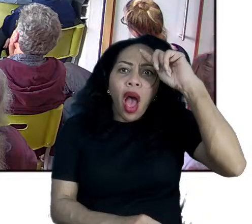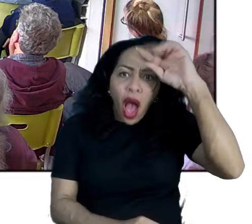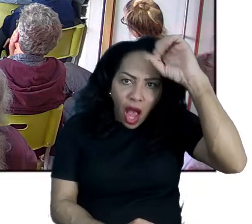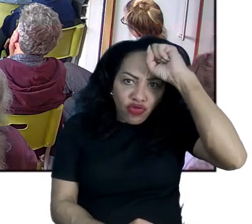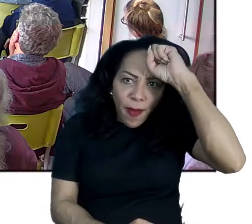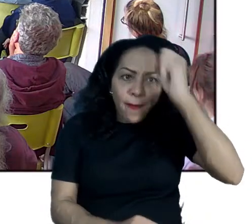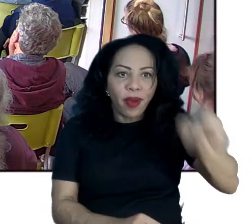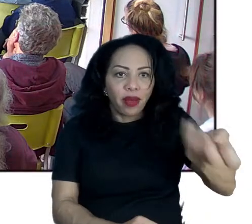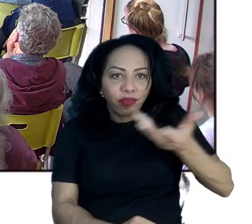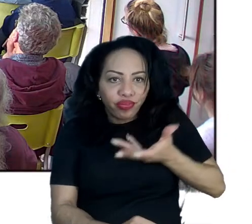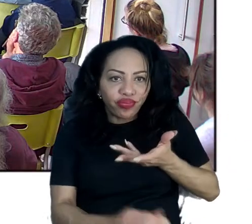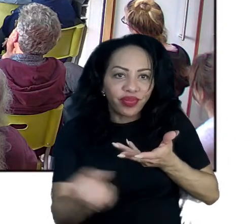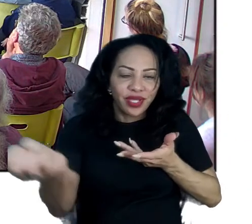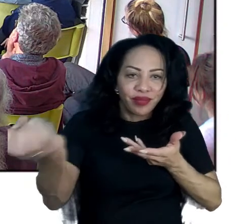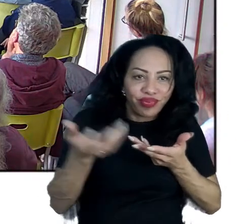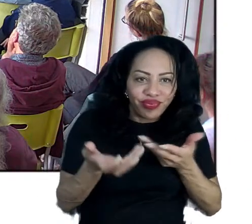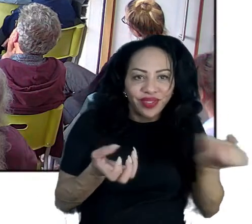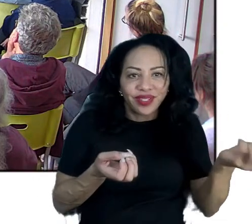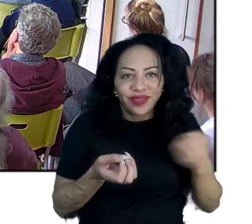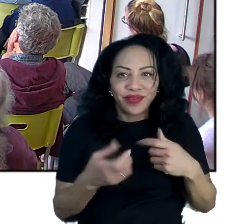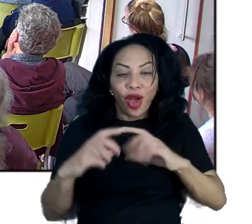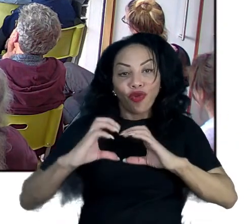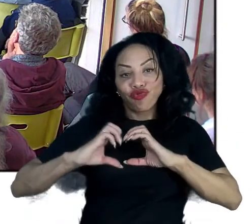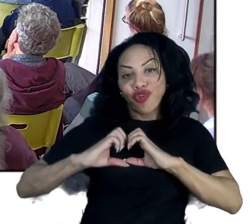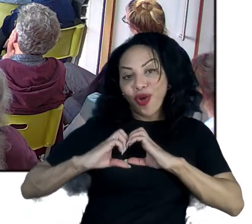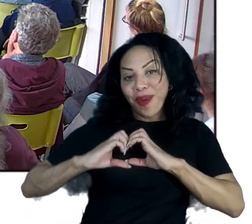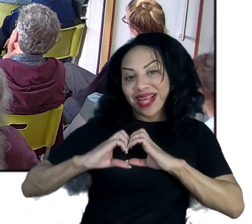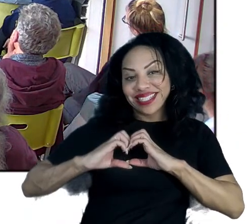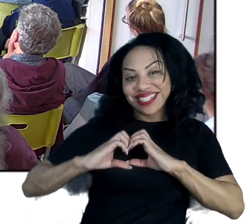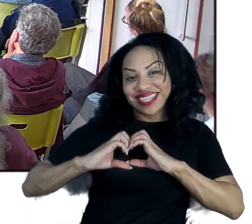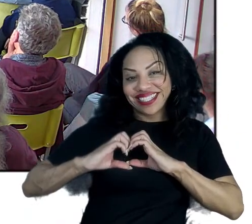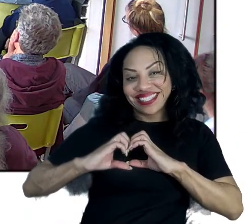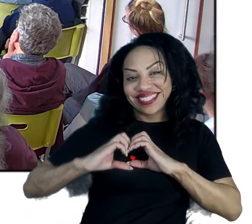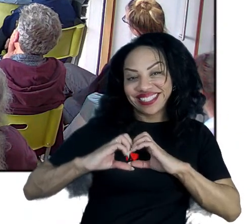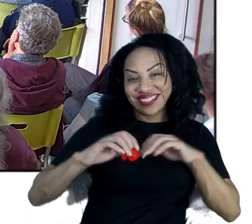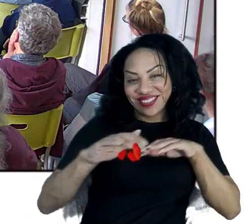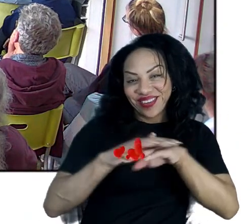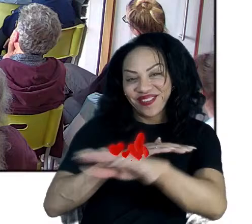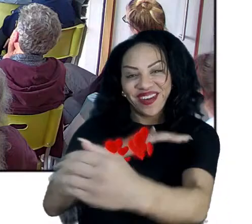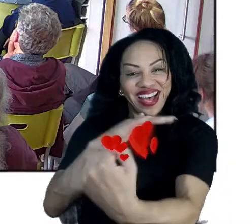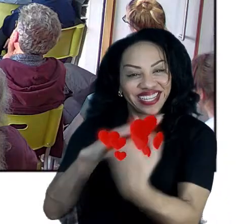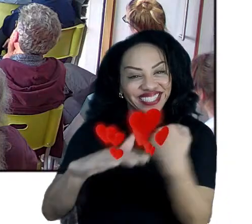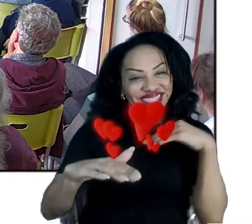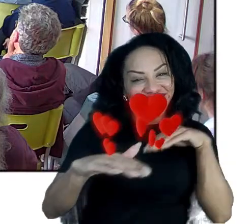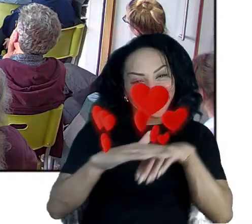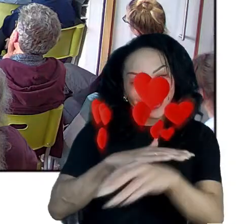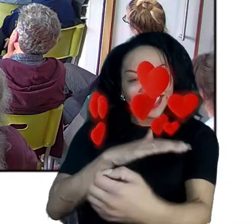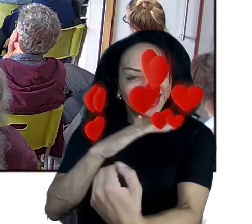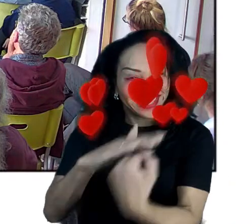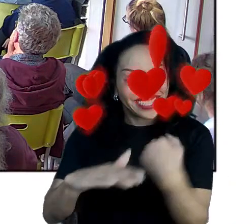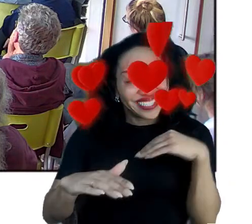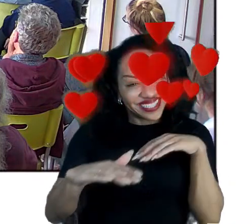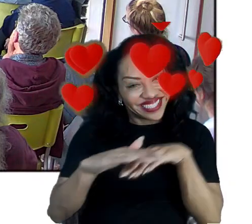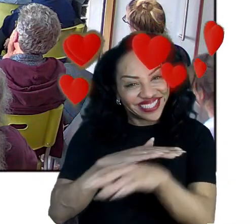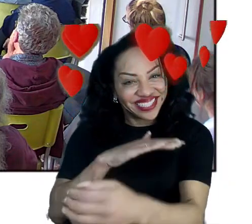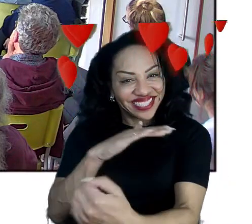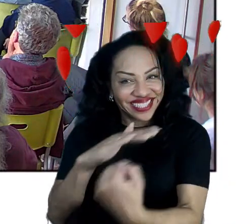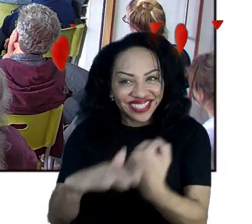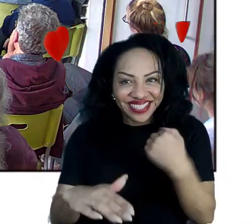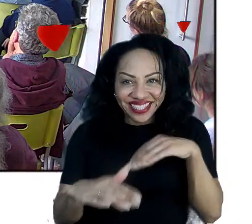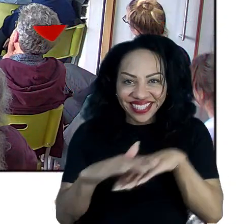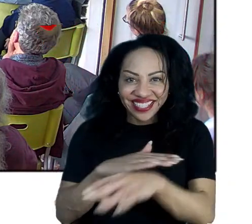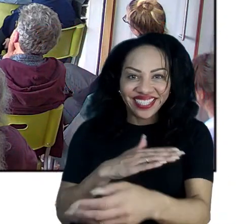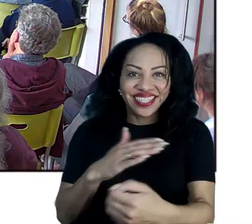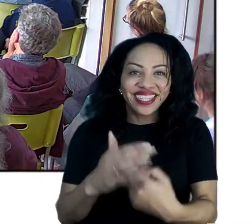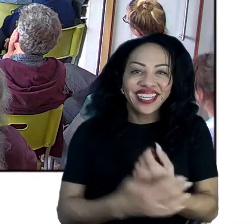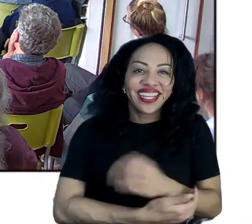about romances that they've had via fax, about kind of like Friday filthy joke time via fax,